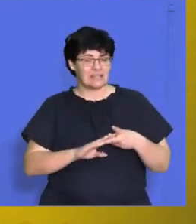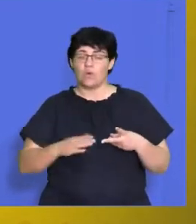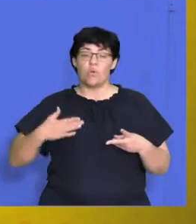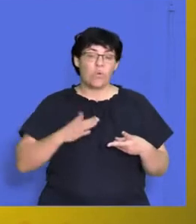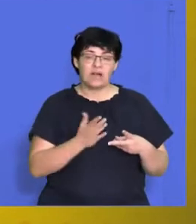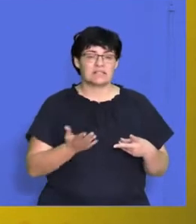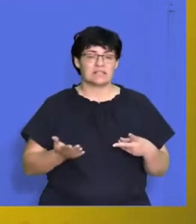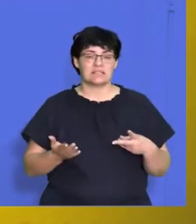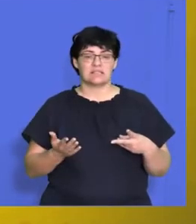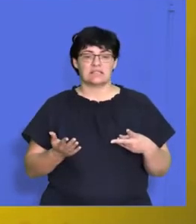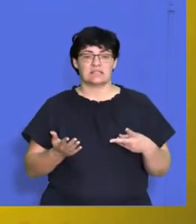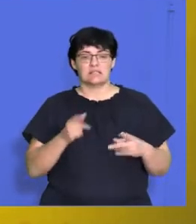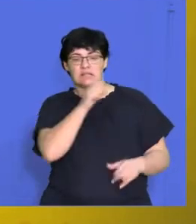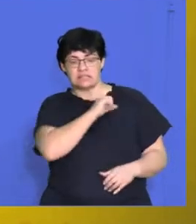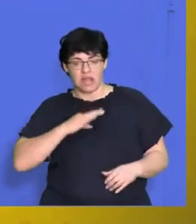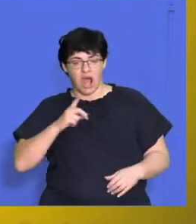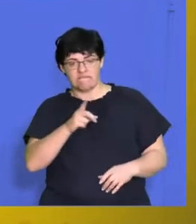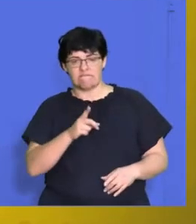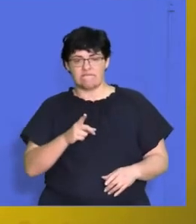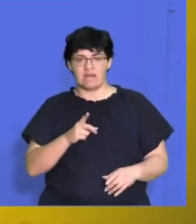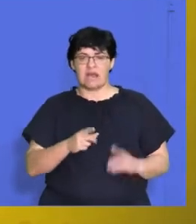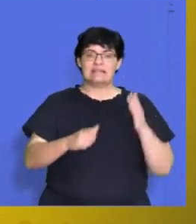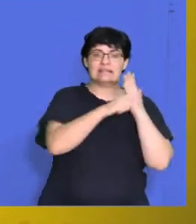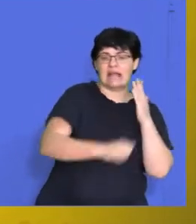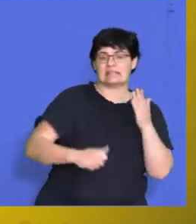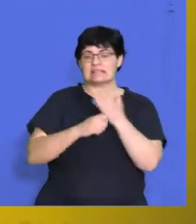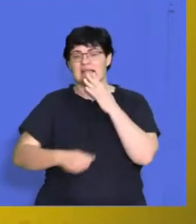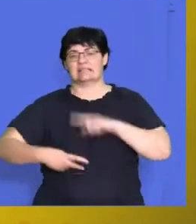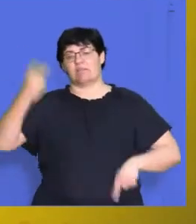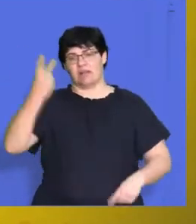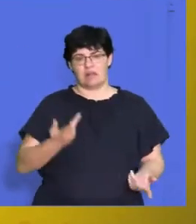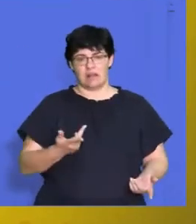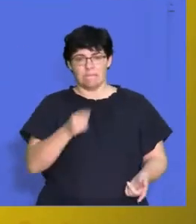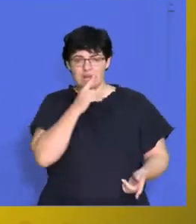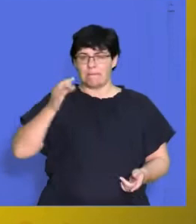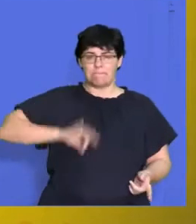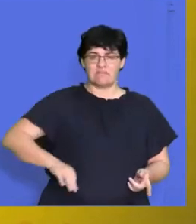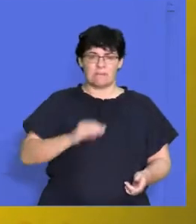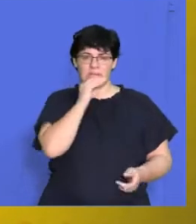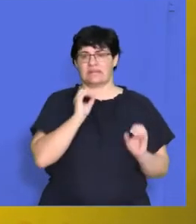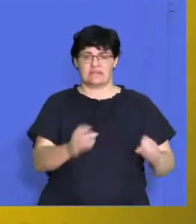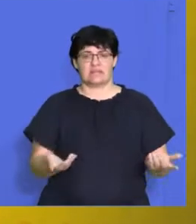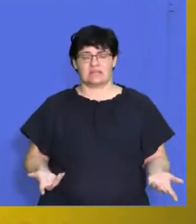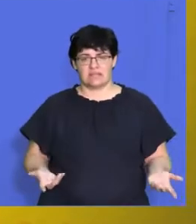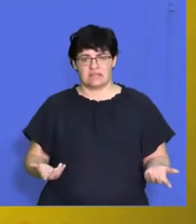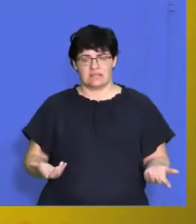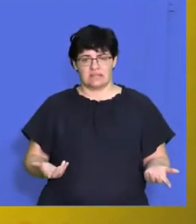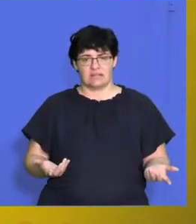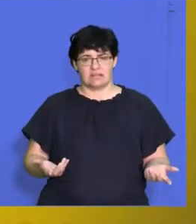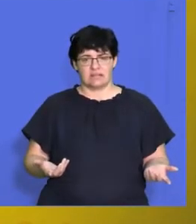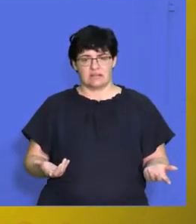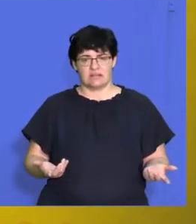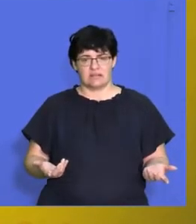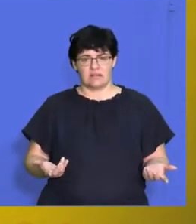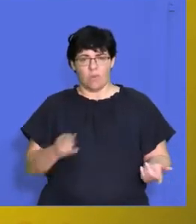want to be giving our employees an extra tax bill because otherwise those fringe benefits kind of write